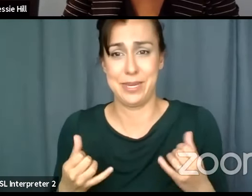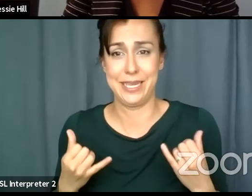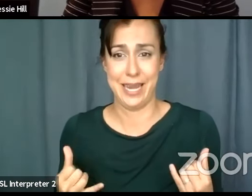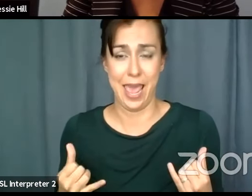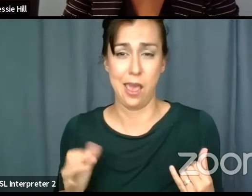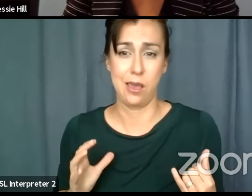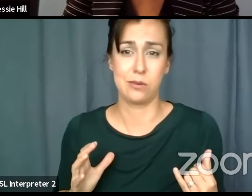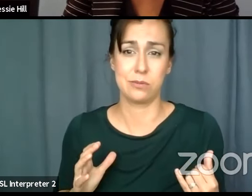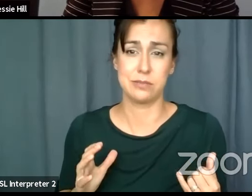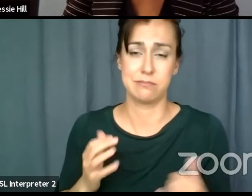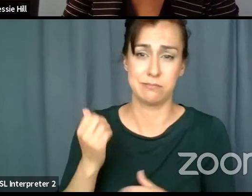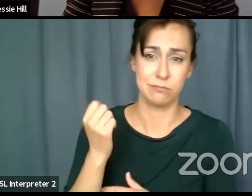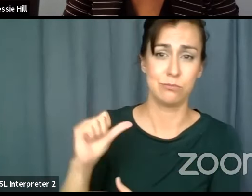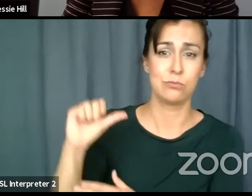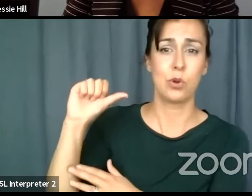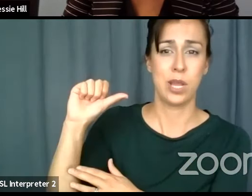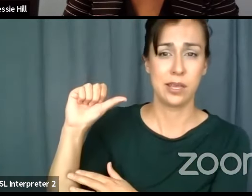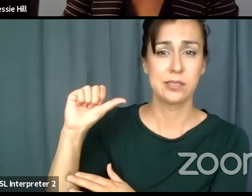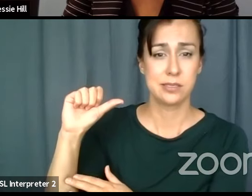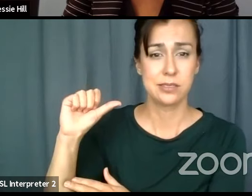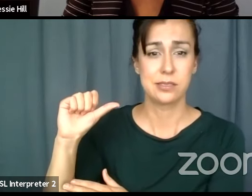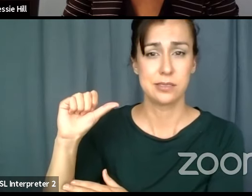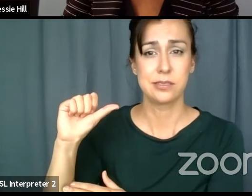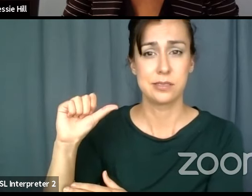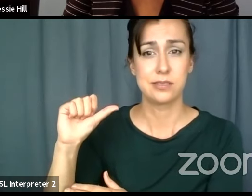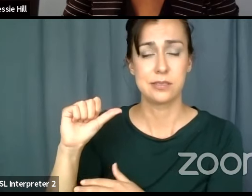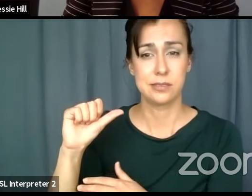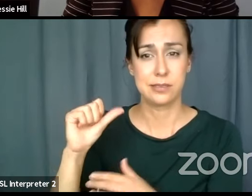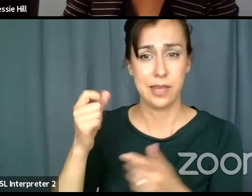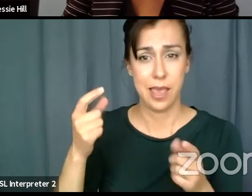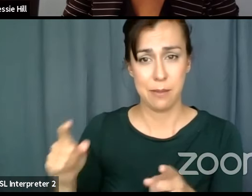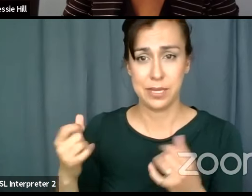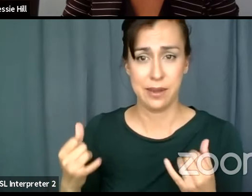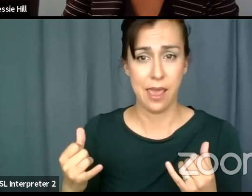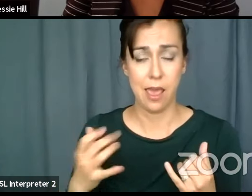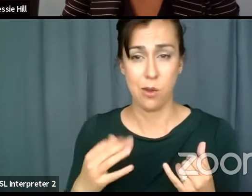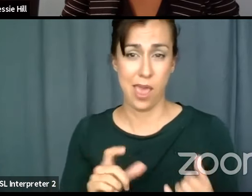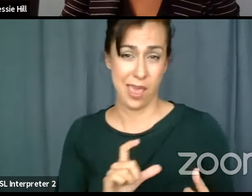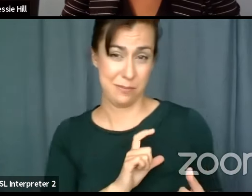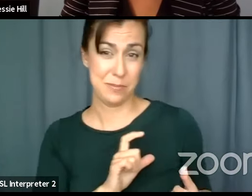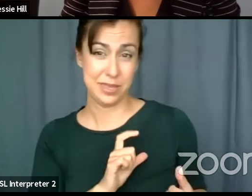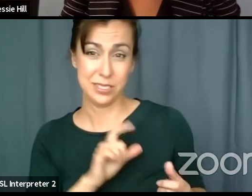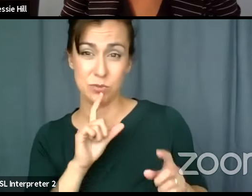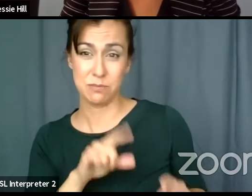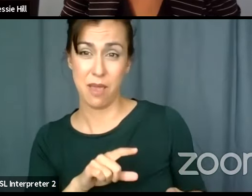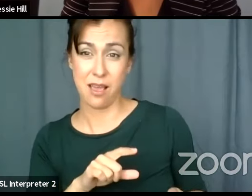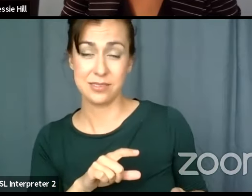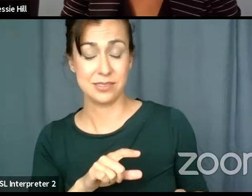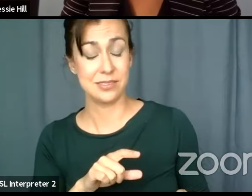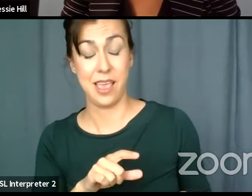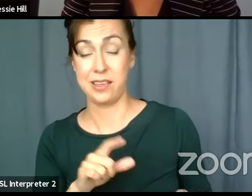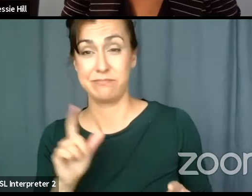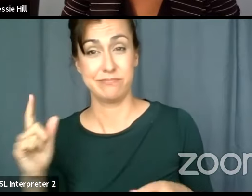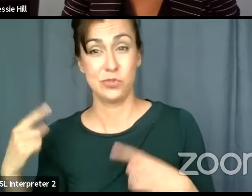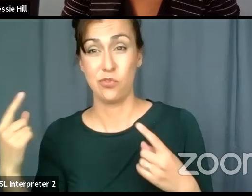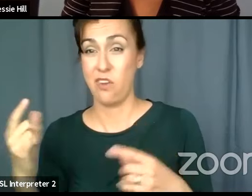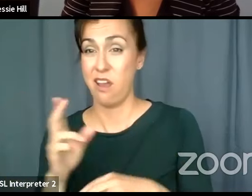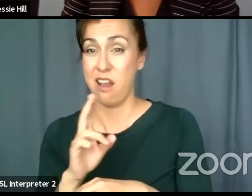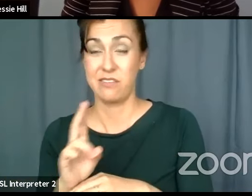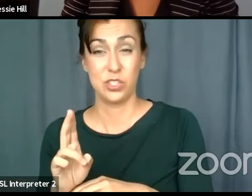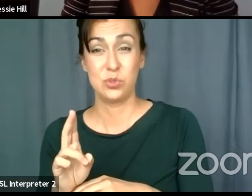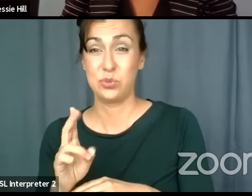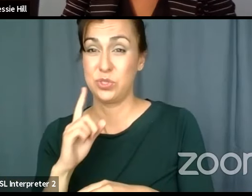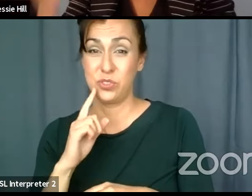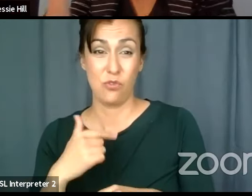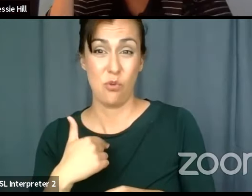with regards to these protests, and that is how the police have responded and what they have used to